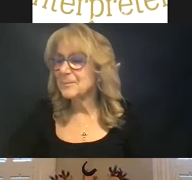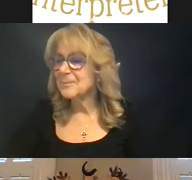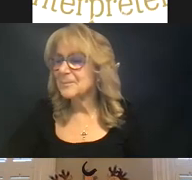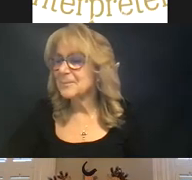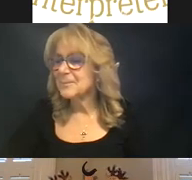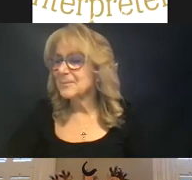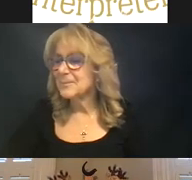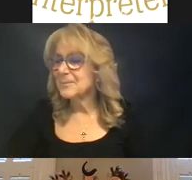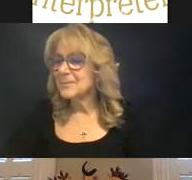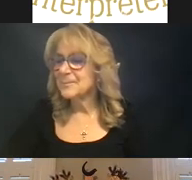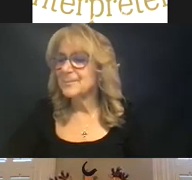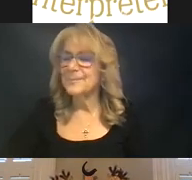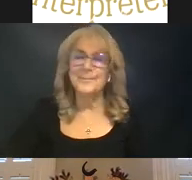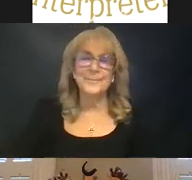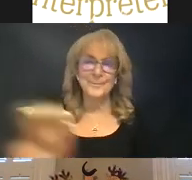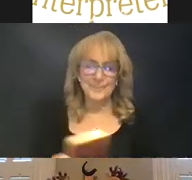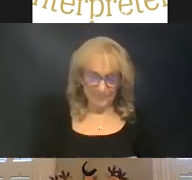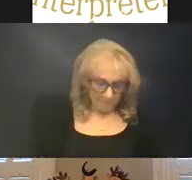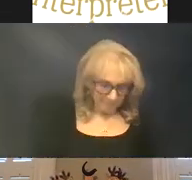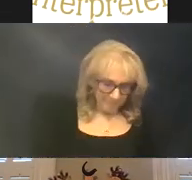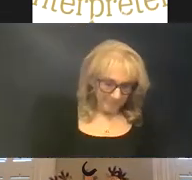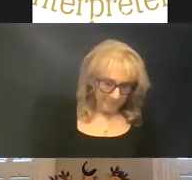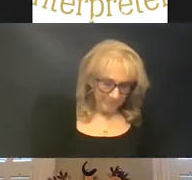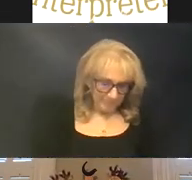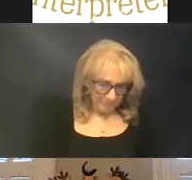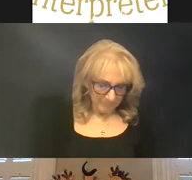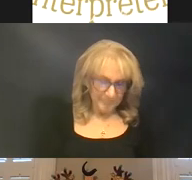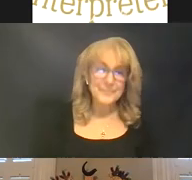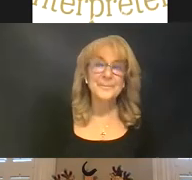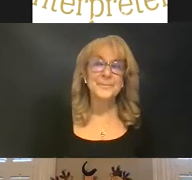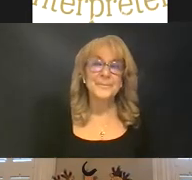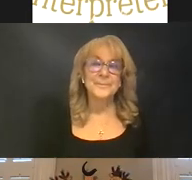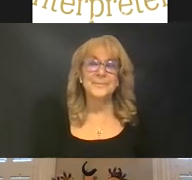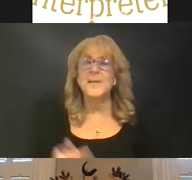Experiment 1, chocolate milk. What's more dense, chocolate syrup or milk?